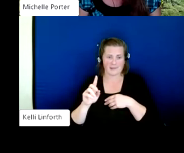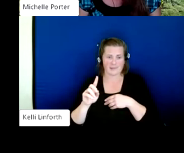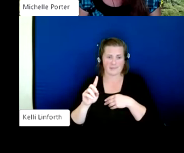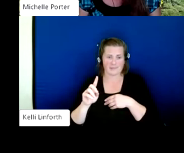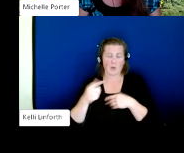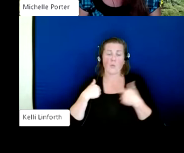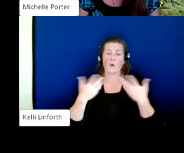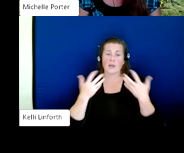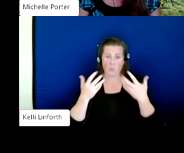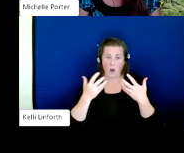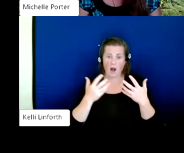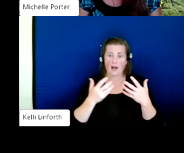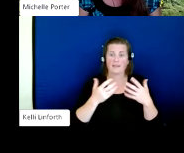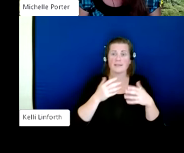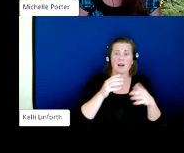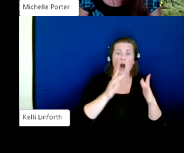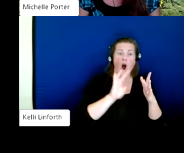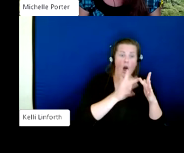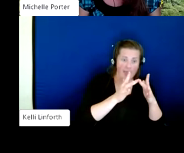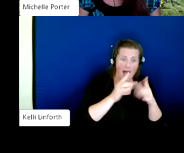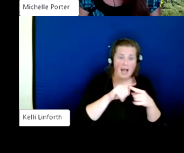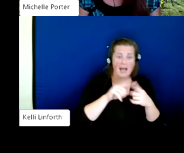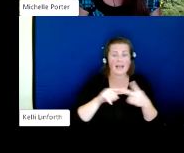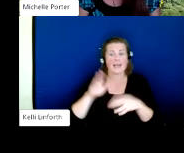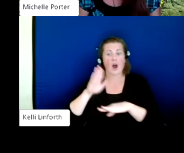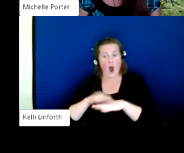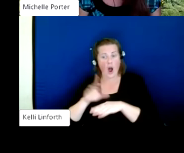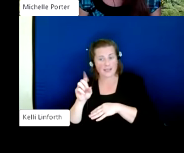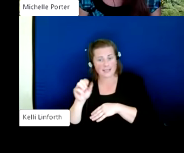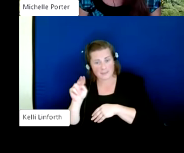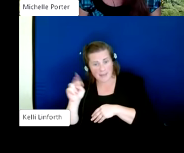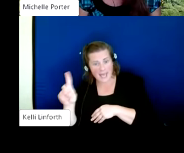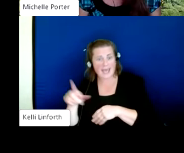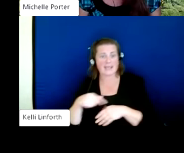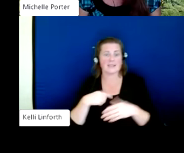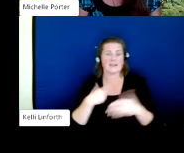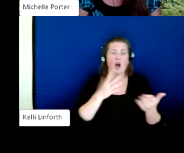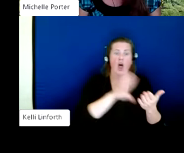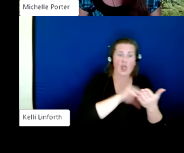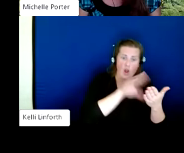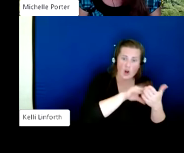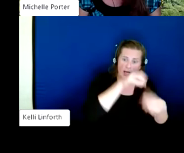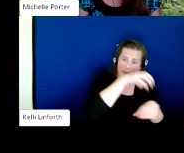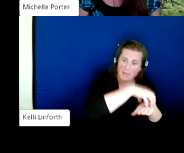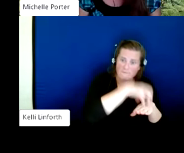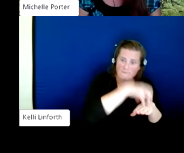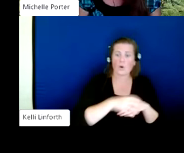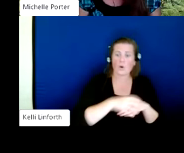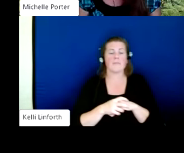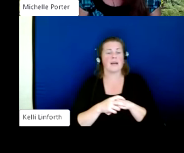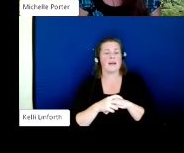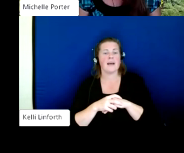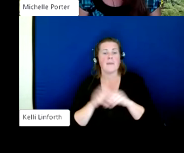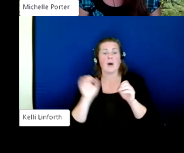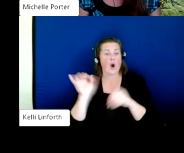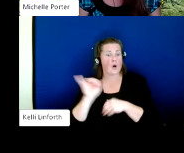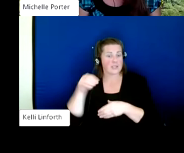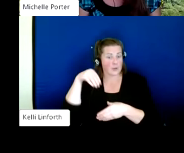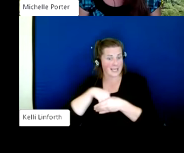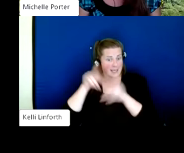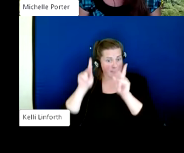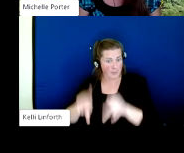on demand, online, on a learning platform. But it could also be offered in person,